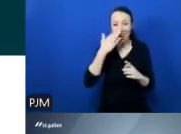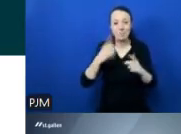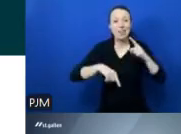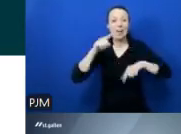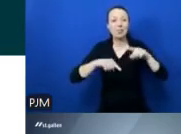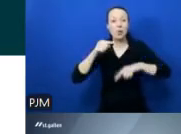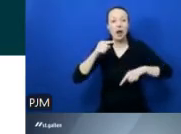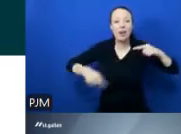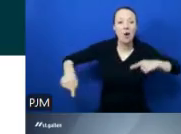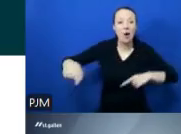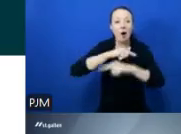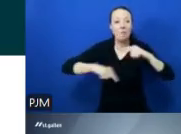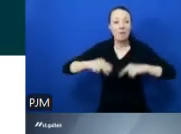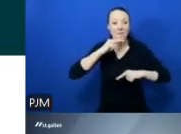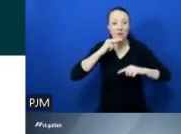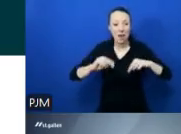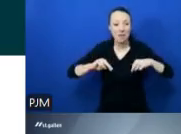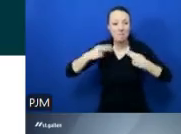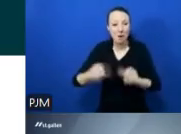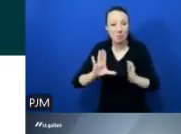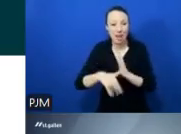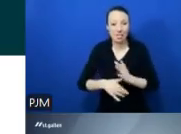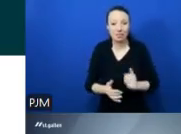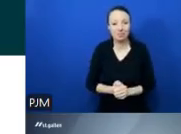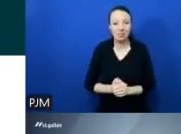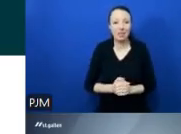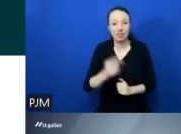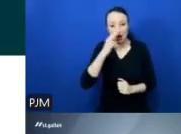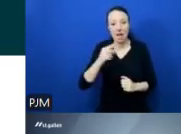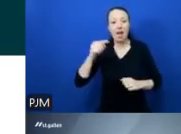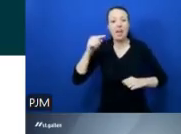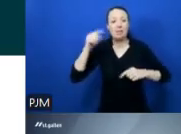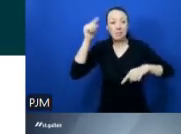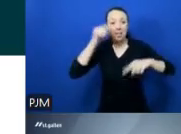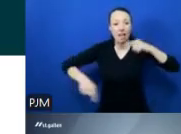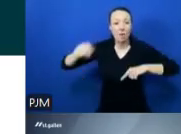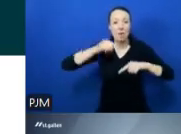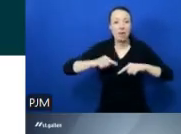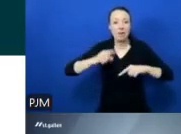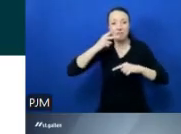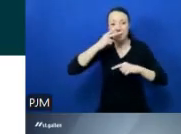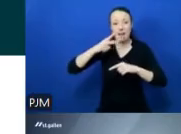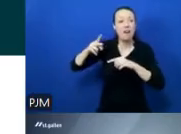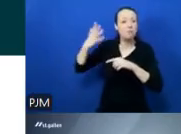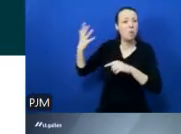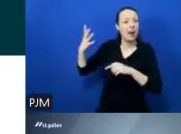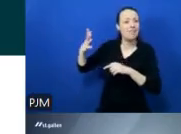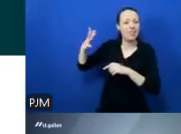The sponge city is supposed to restore the natural water cycle. When we see it in the picture, in the right-hand